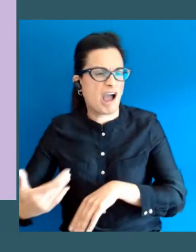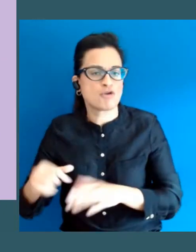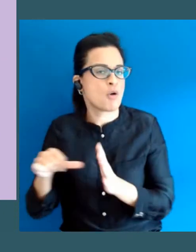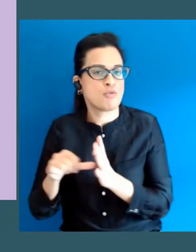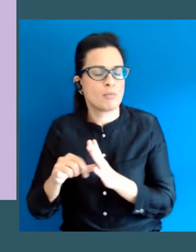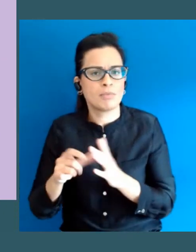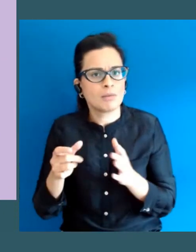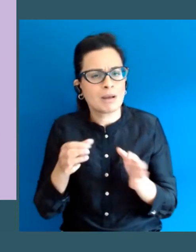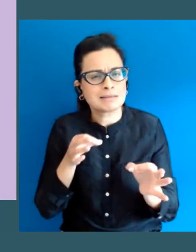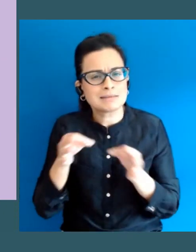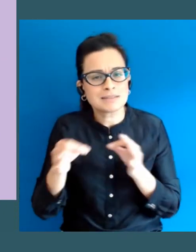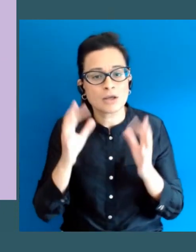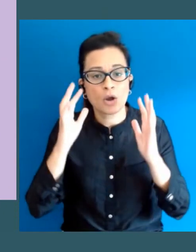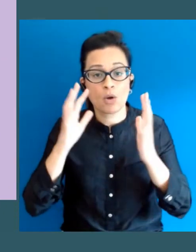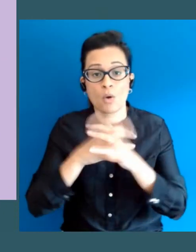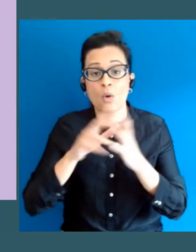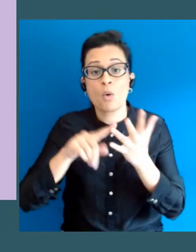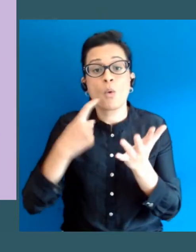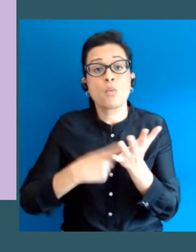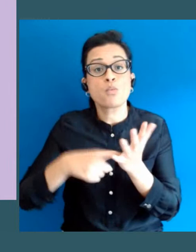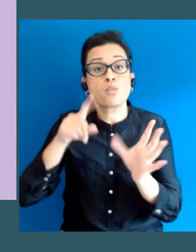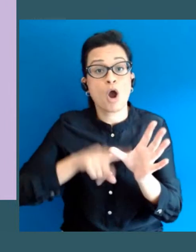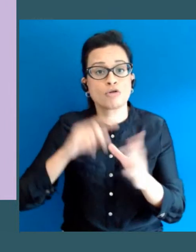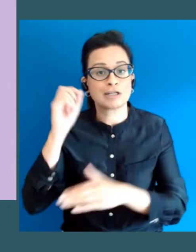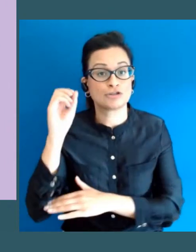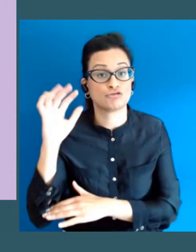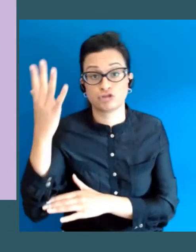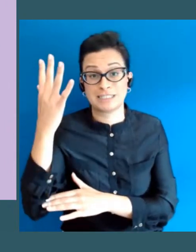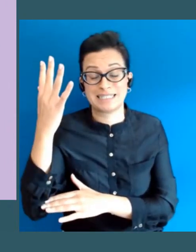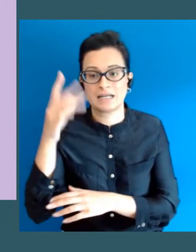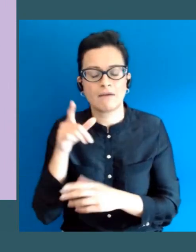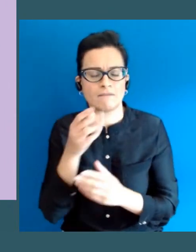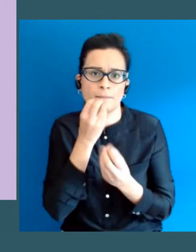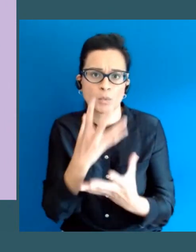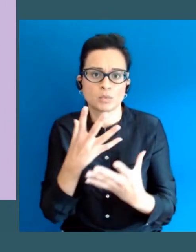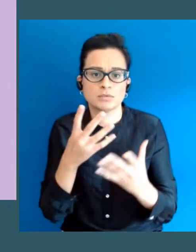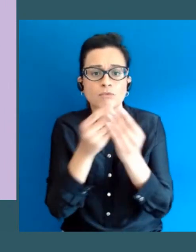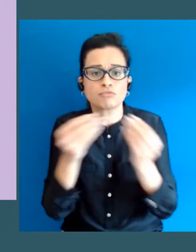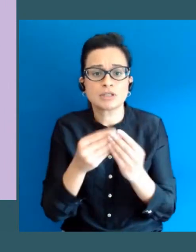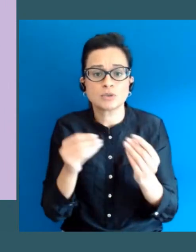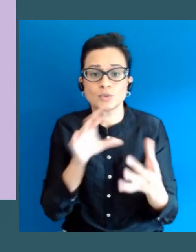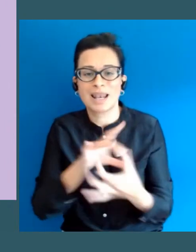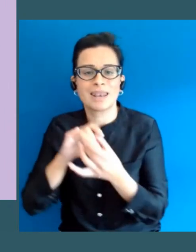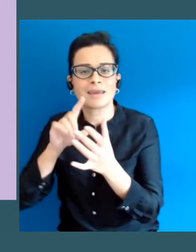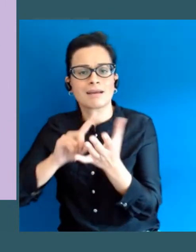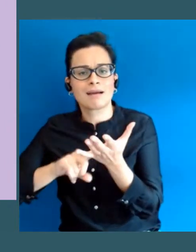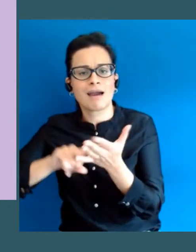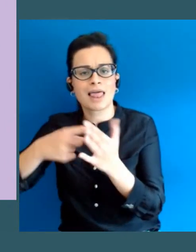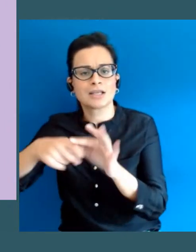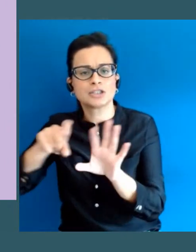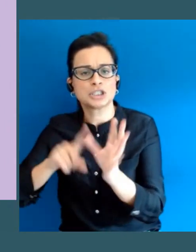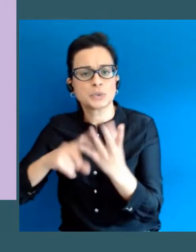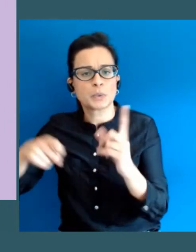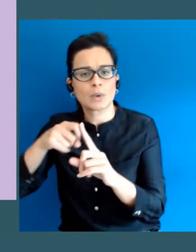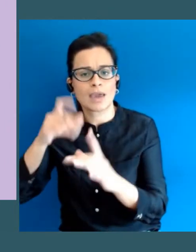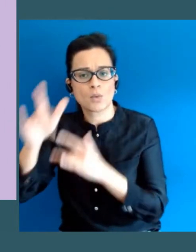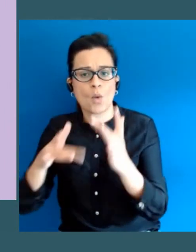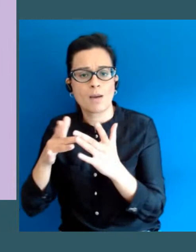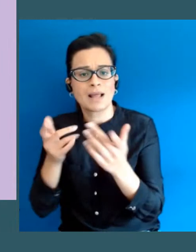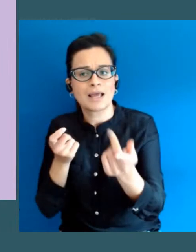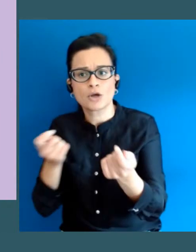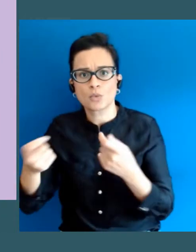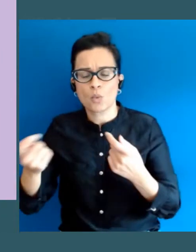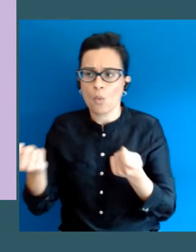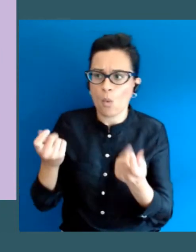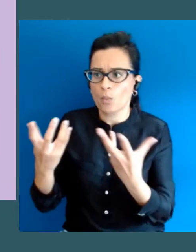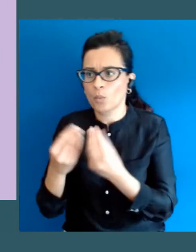worry tree. And there are some really nice resources. I've linked to AllergyUK website here with coping with anxiety, which